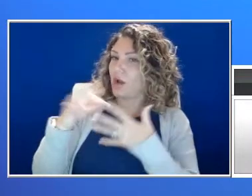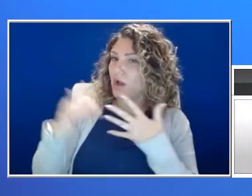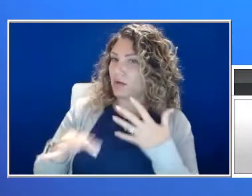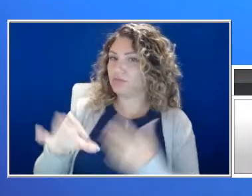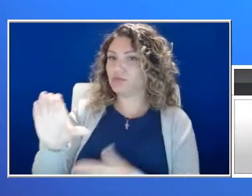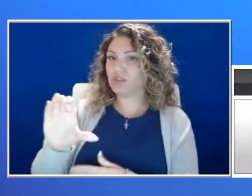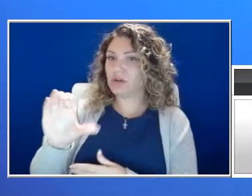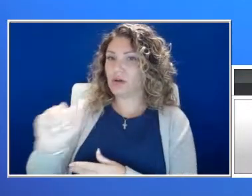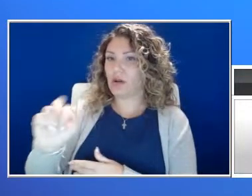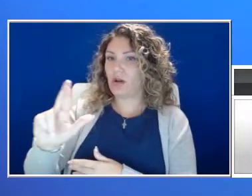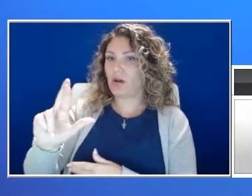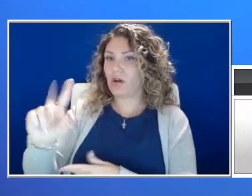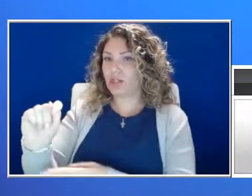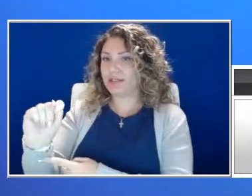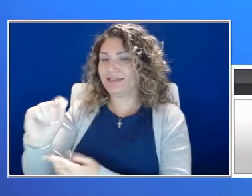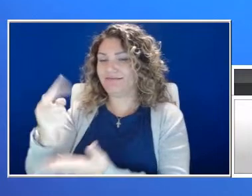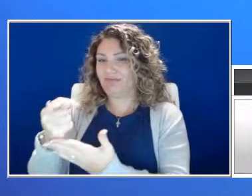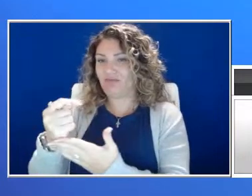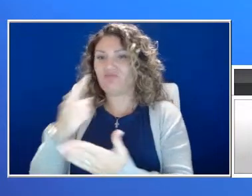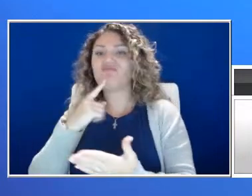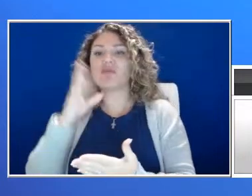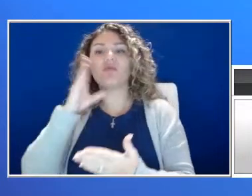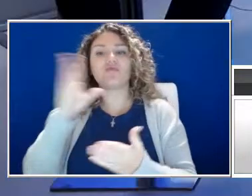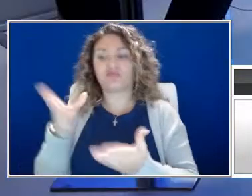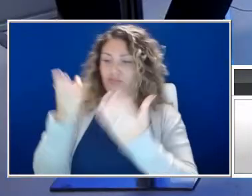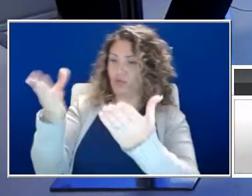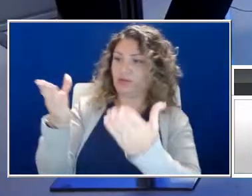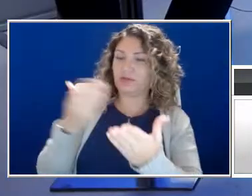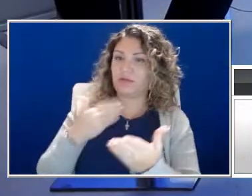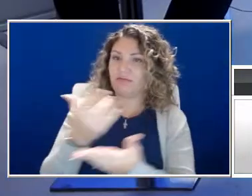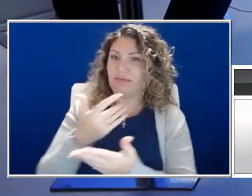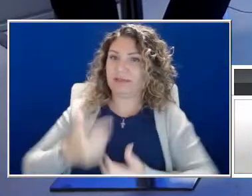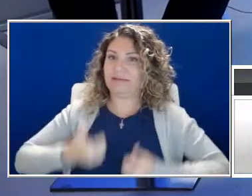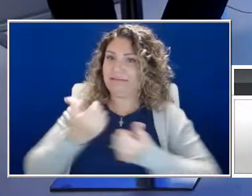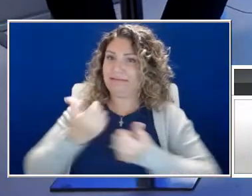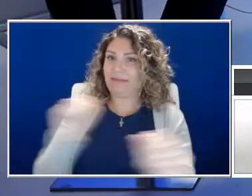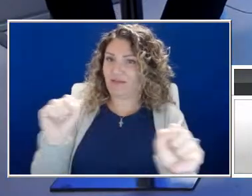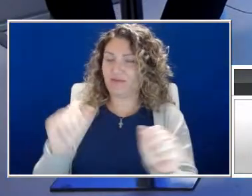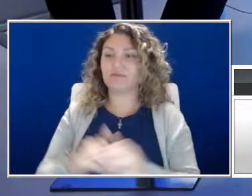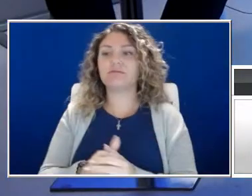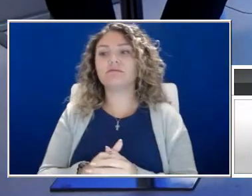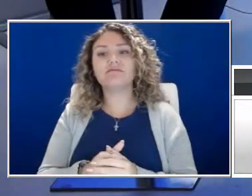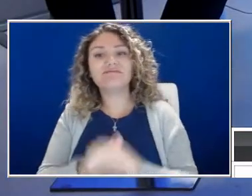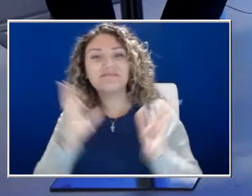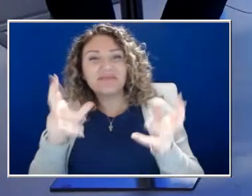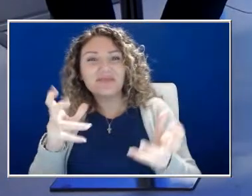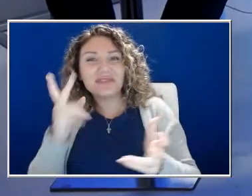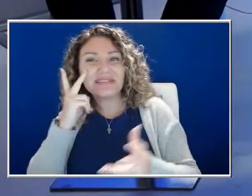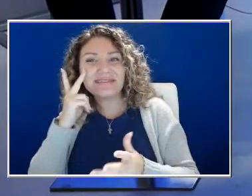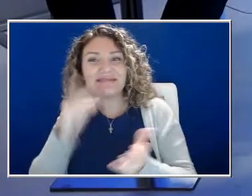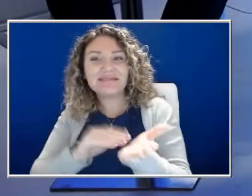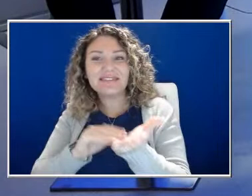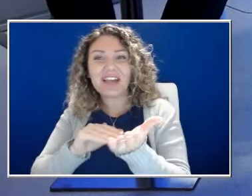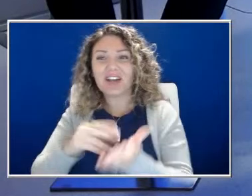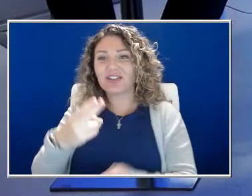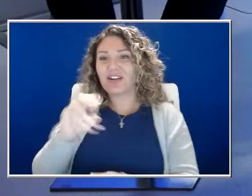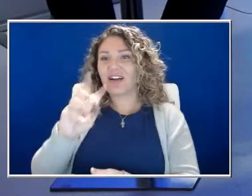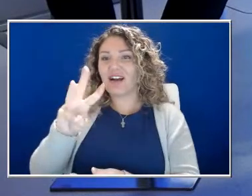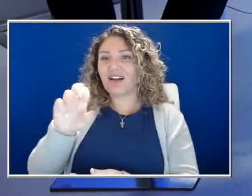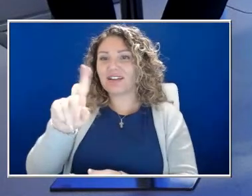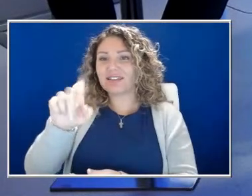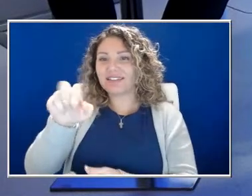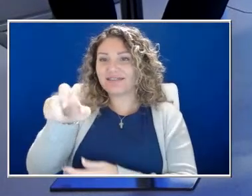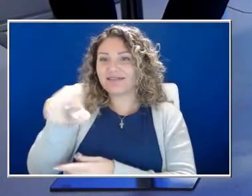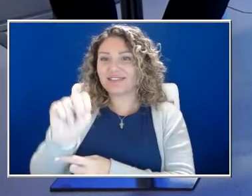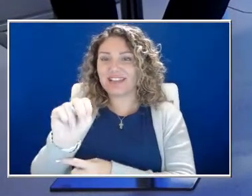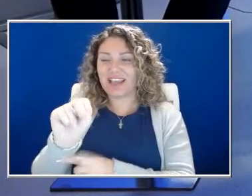her is going to be a life-saving in her condition. All right, I want to check in with Dr. Dana Hawkinson and get our COVID count, and then we'll